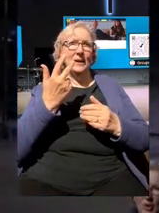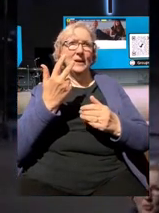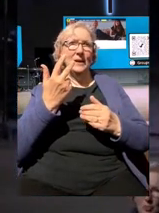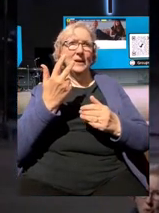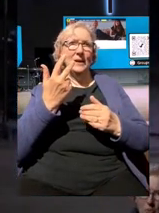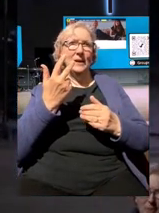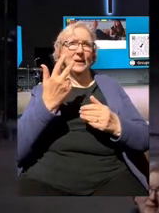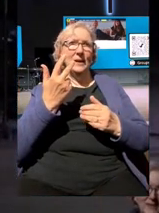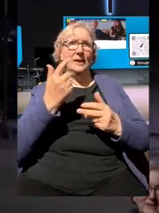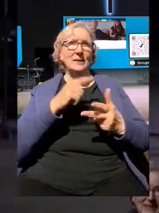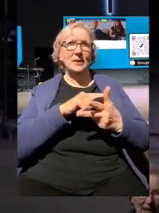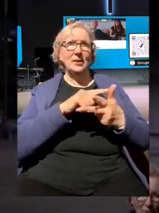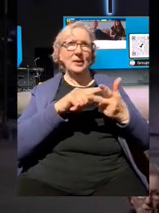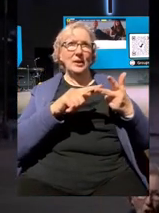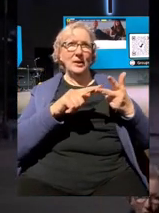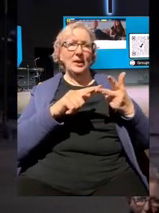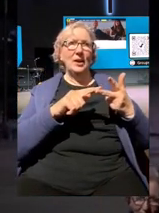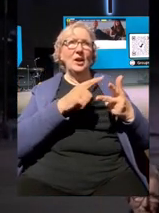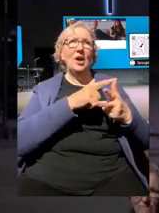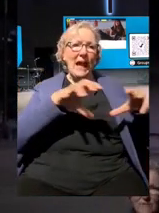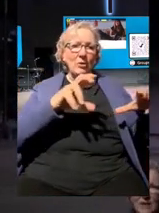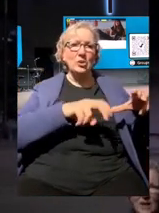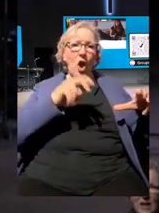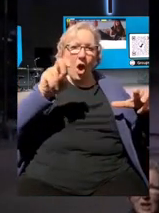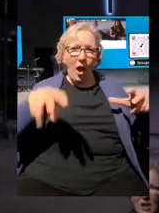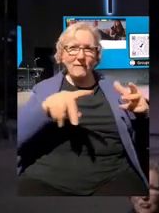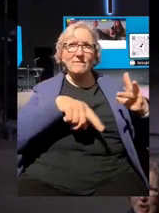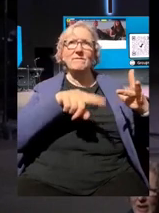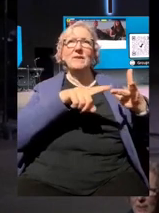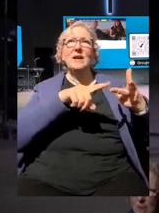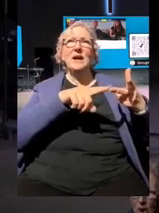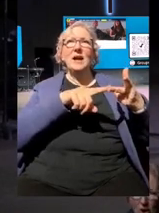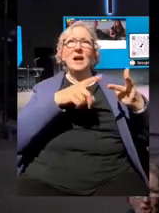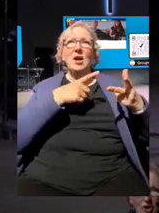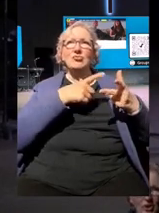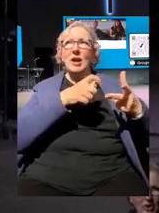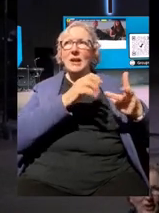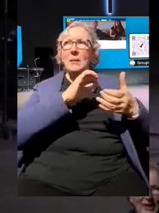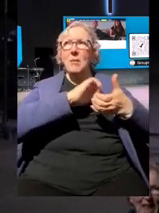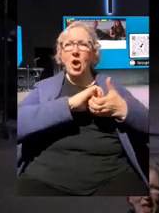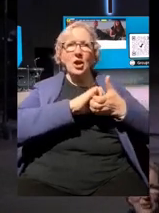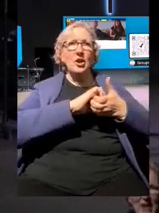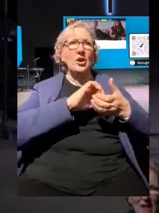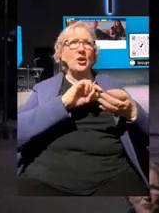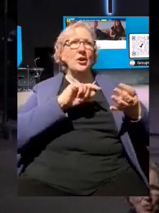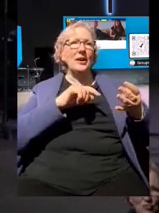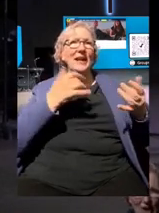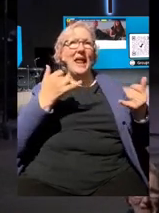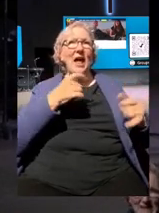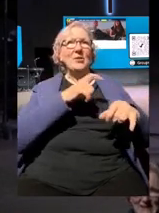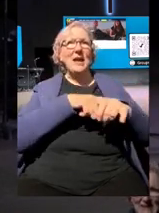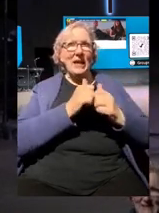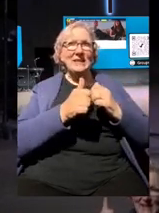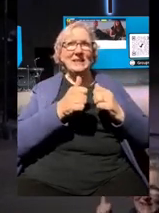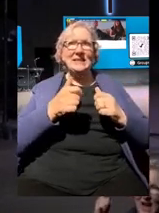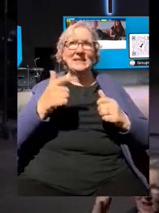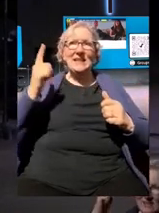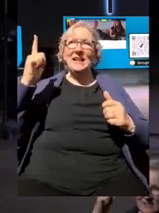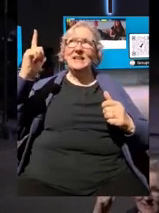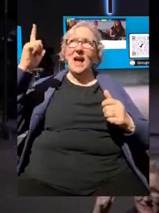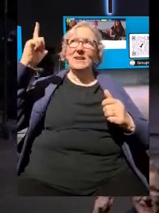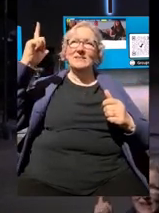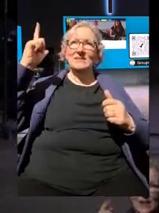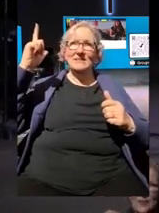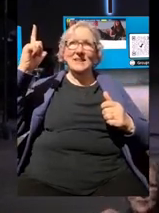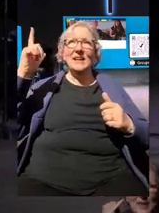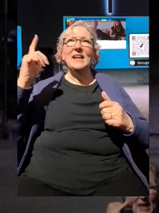couch. We have our running partners. Now it's time for the race, right? The gun goes off. But of course, if you were like